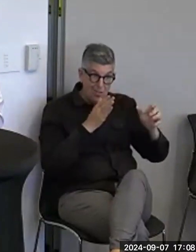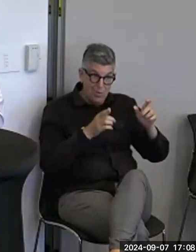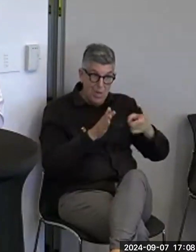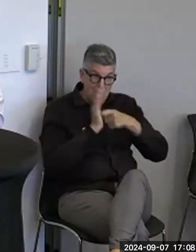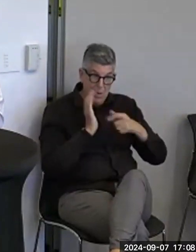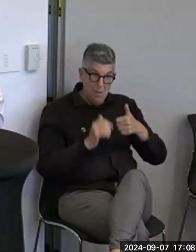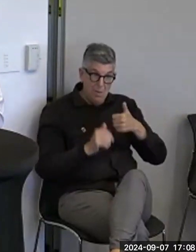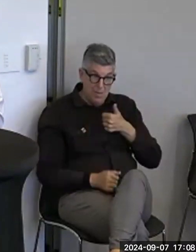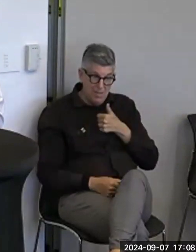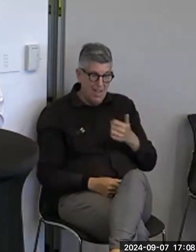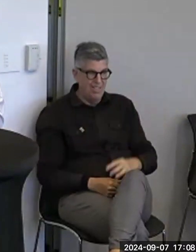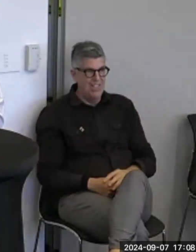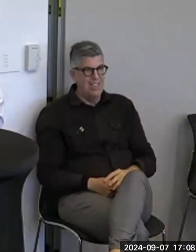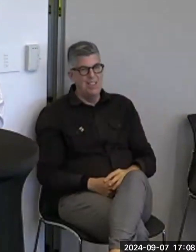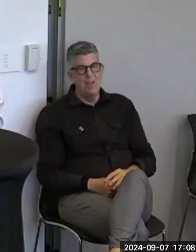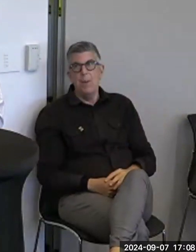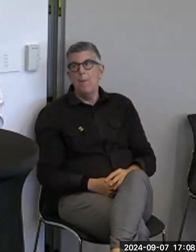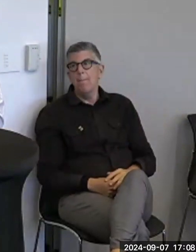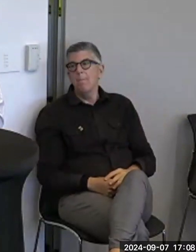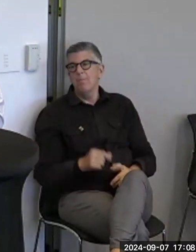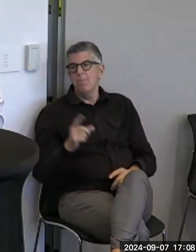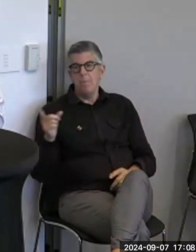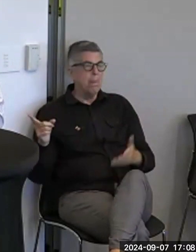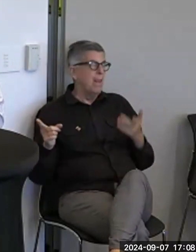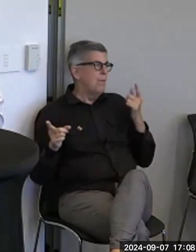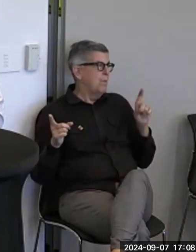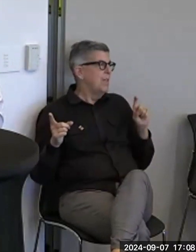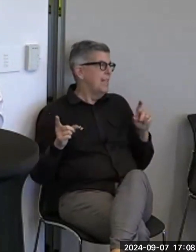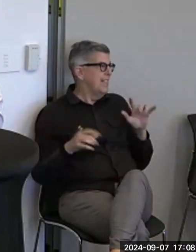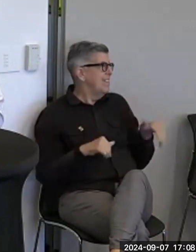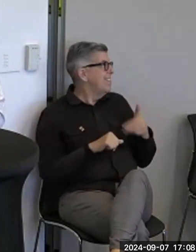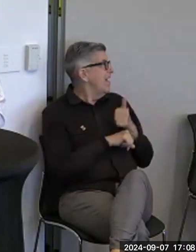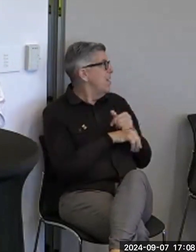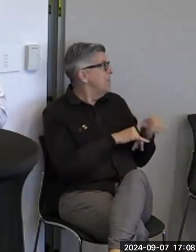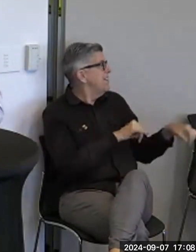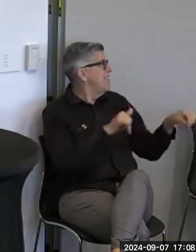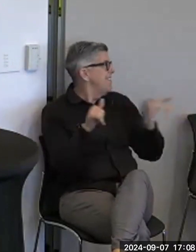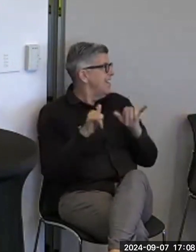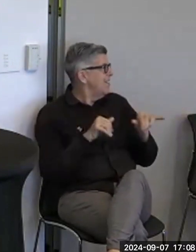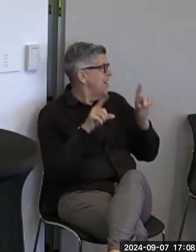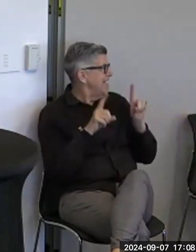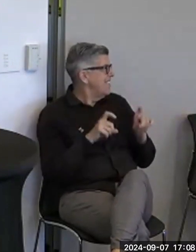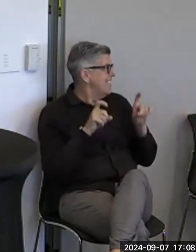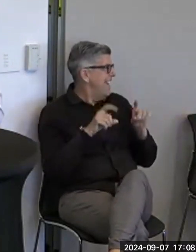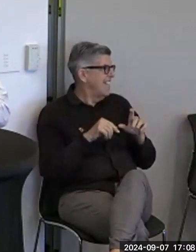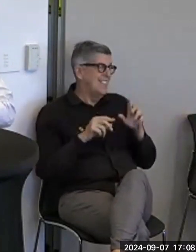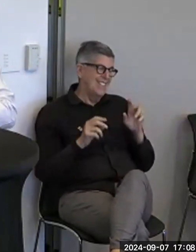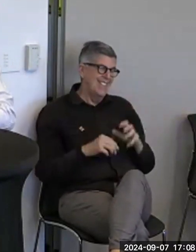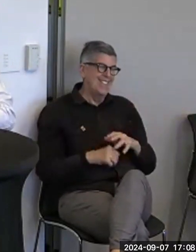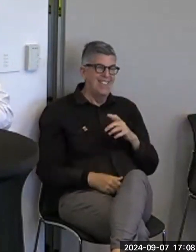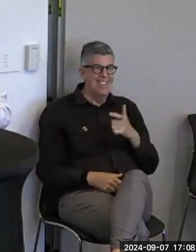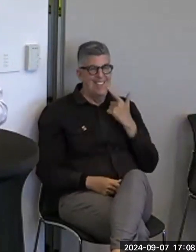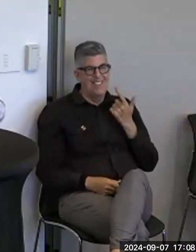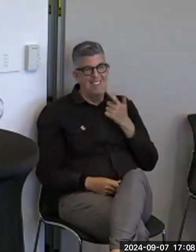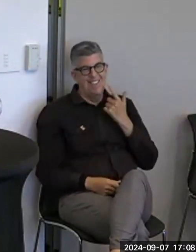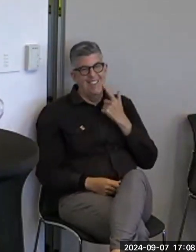there. Maybe we need to create a standardized test so that. No, don't even go there. Don't even go there.